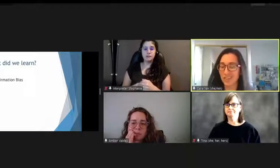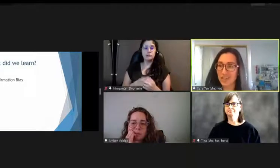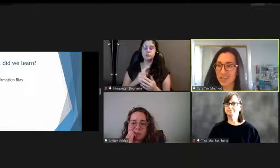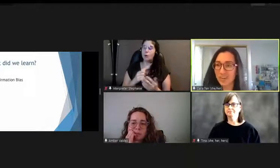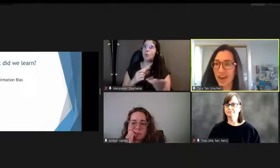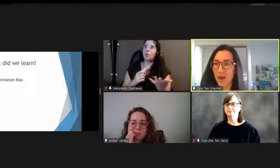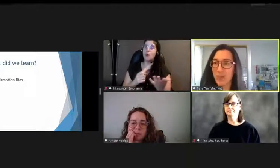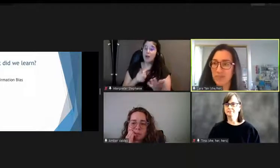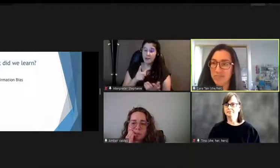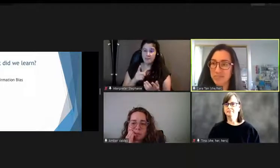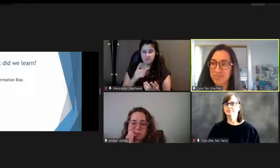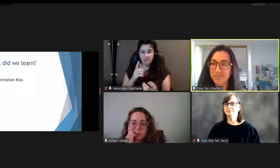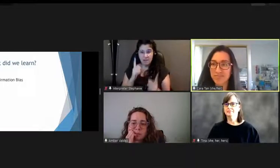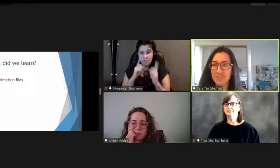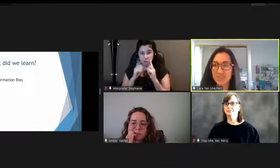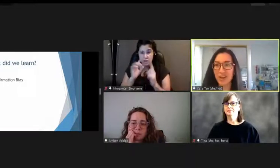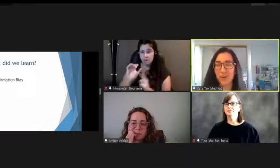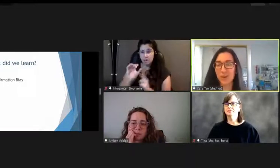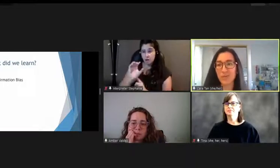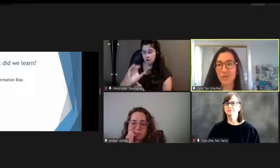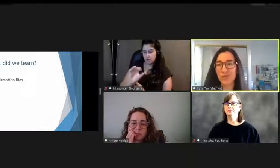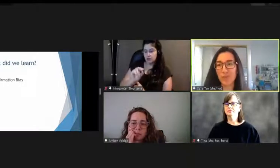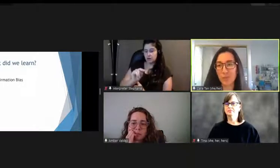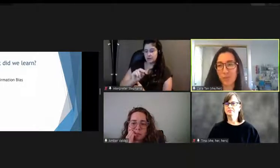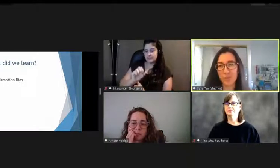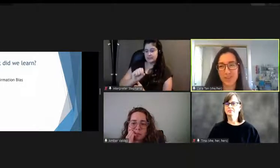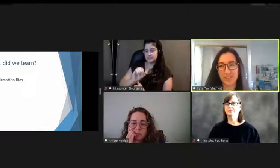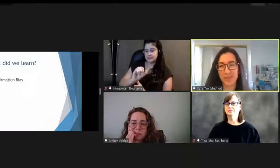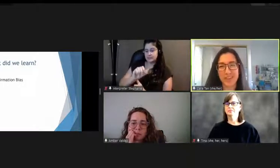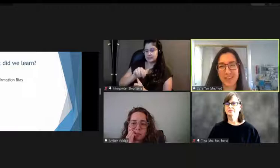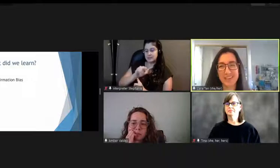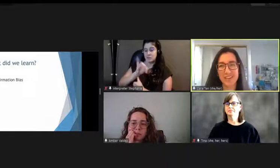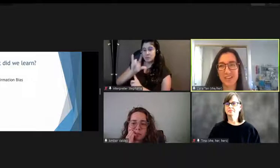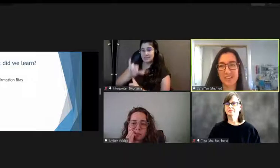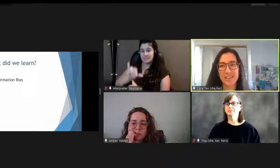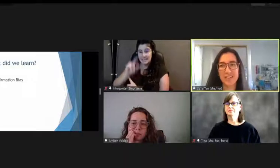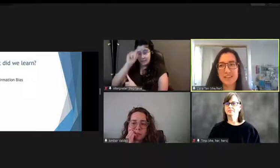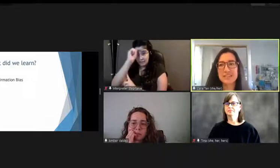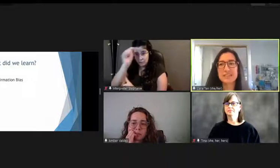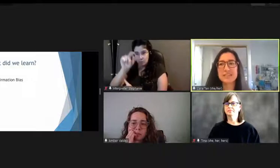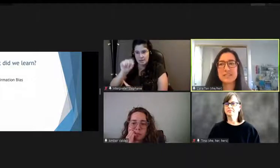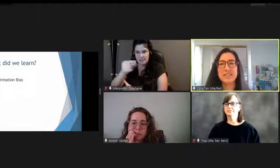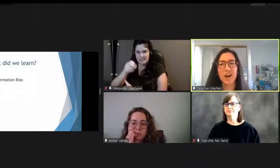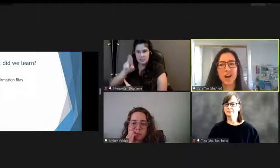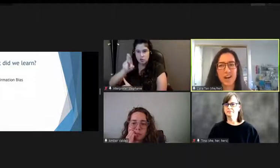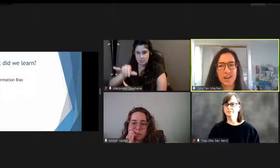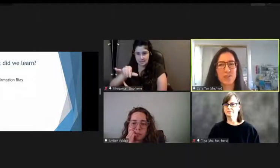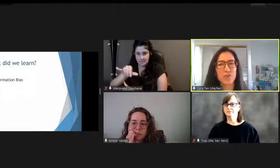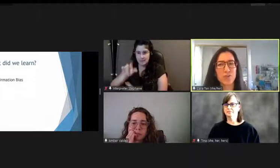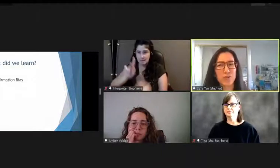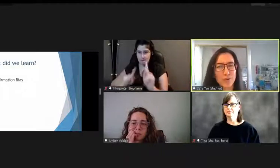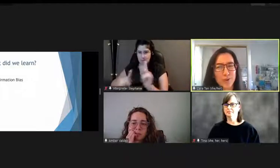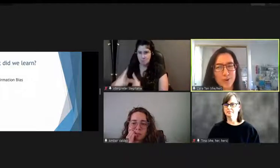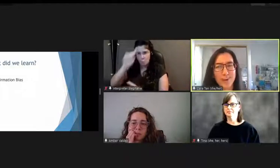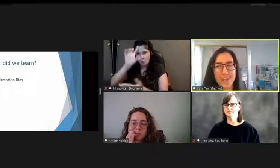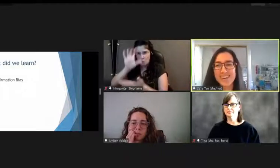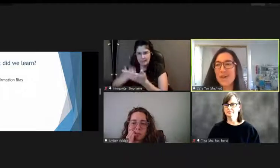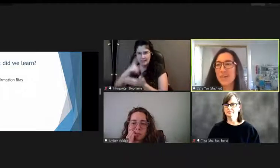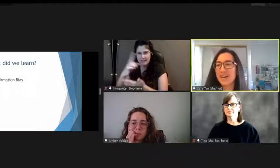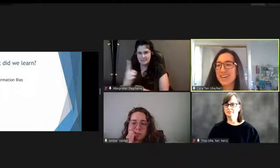conspiracy theories happen, right? Where people believe something that is just not